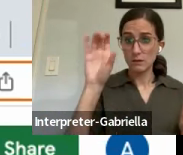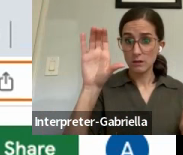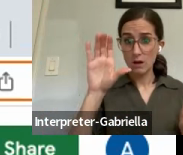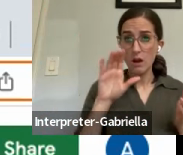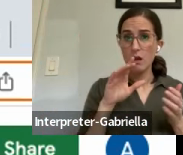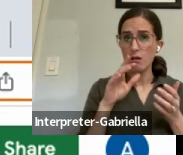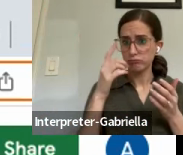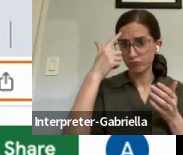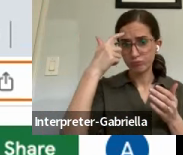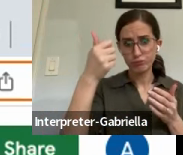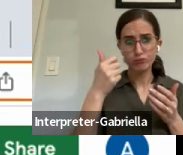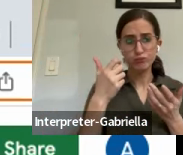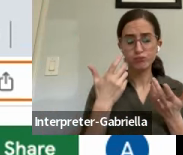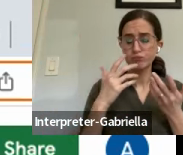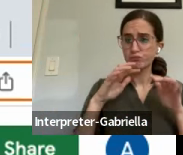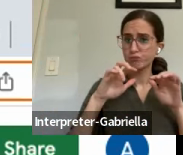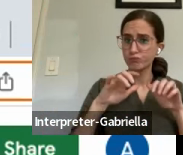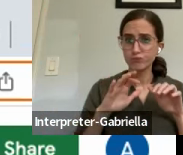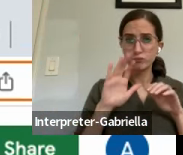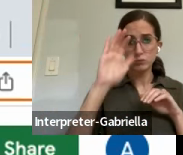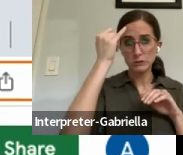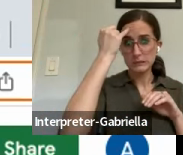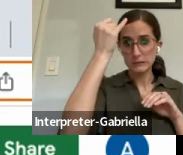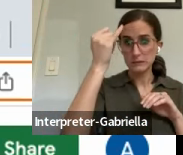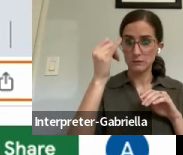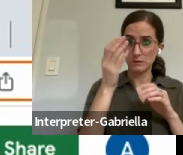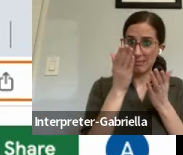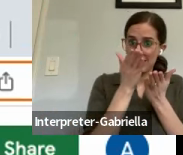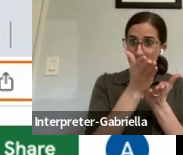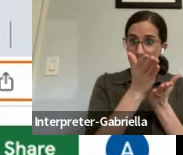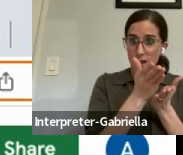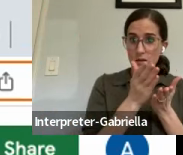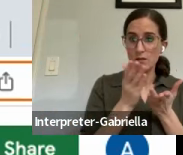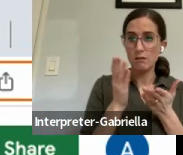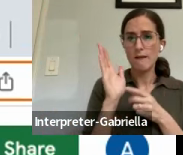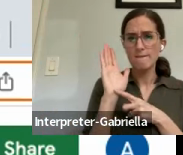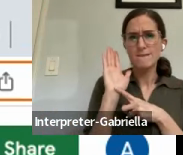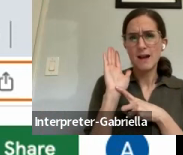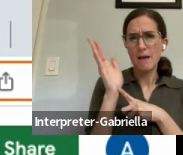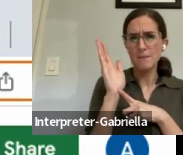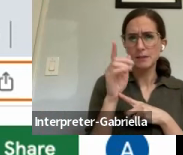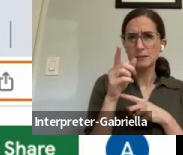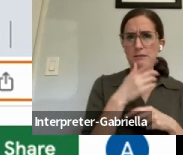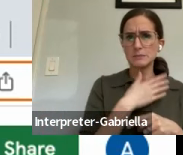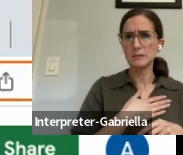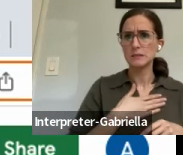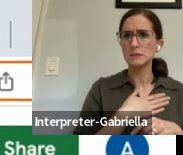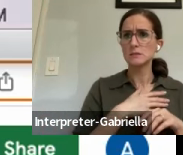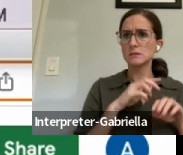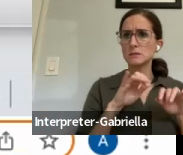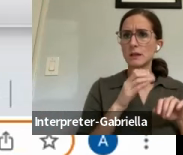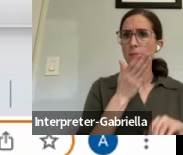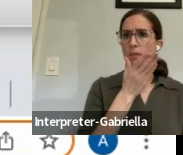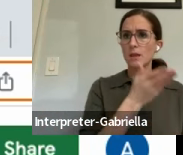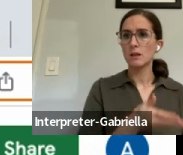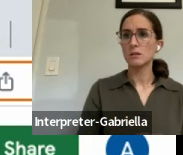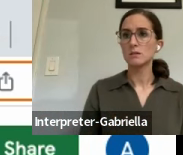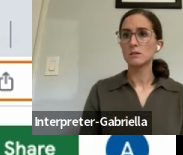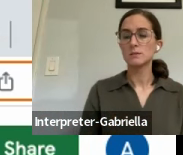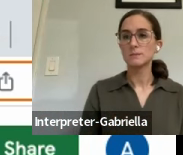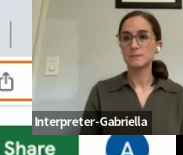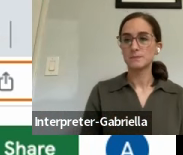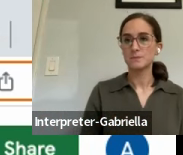directly in this document. So if we can take 5 minutes just to have people do that, and we'll come back for discussion. Es un documento compartido